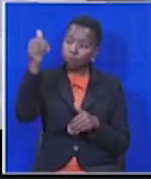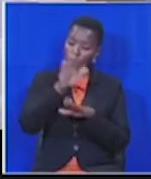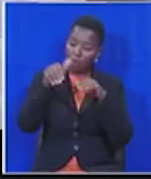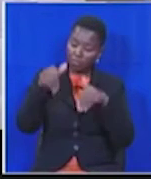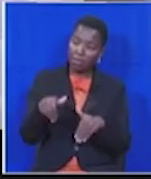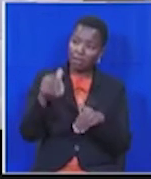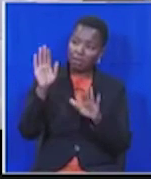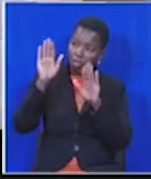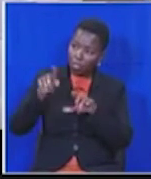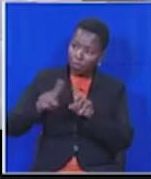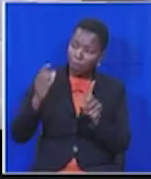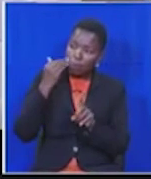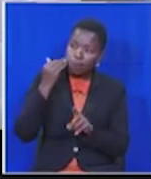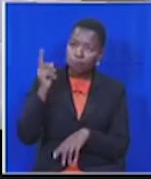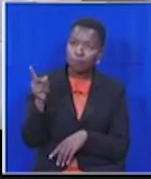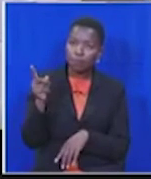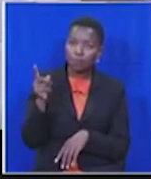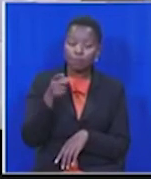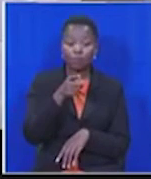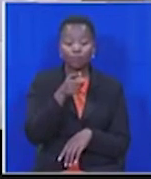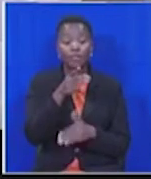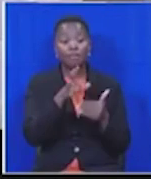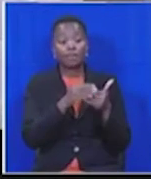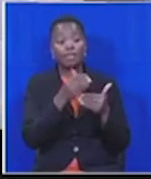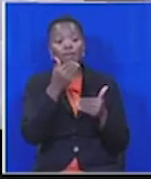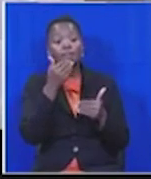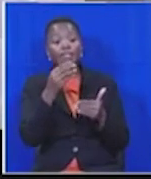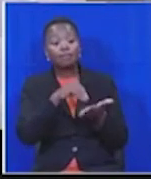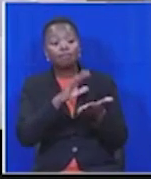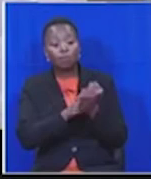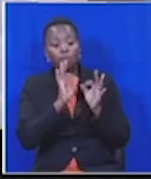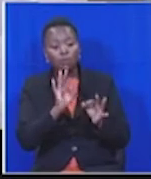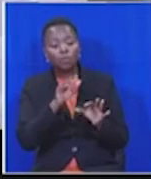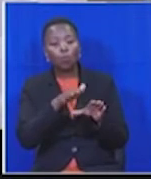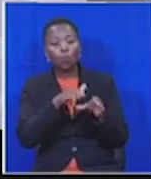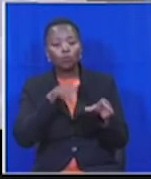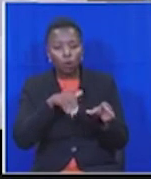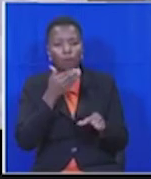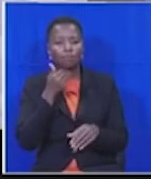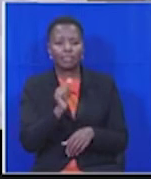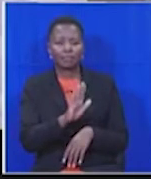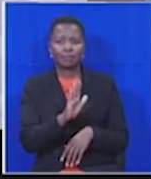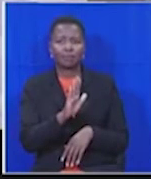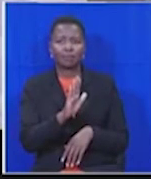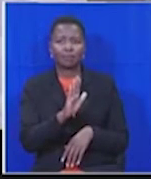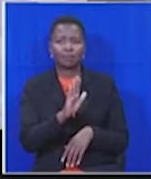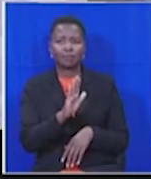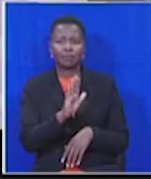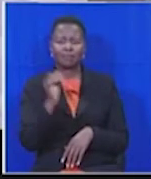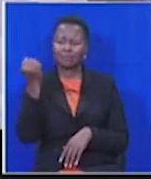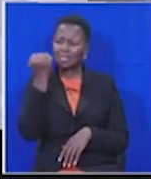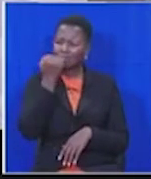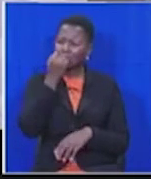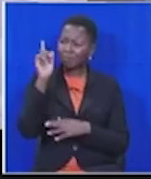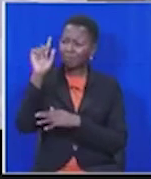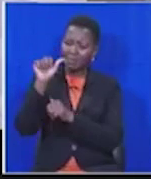Honourable member, don't put conditions on that. Honourable members, let's proceed with the House, please. We